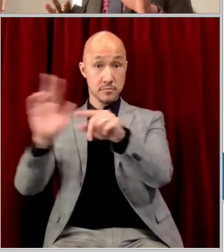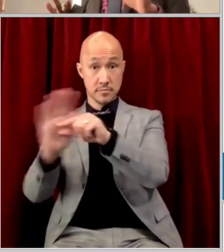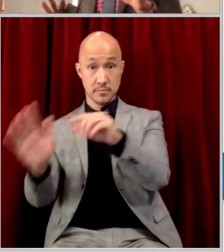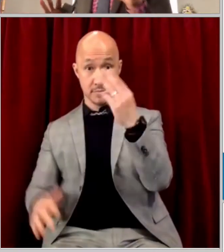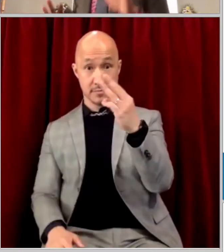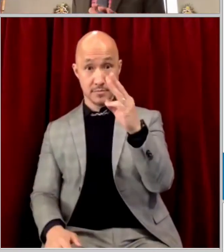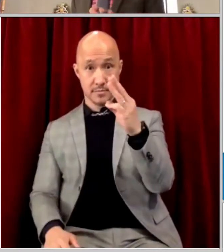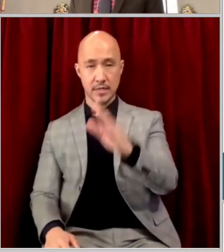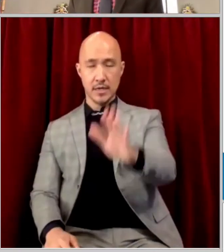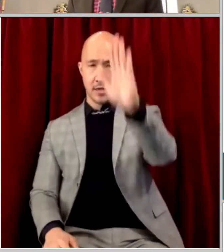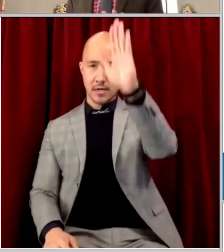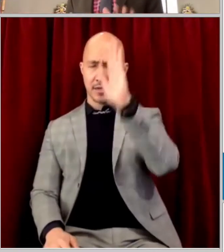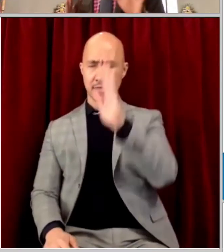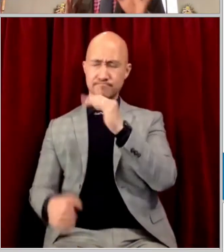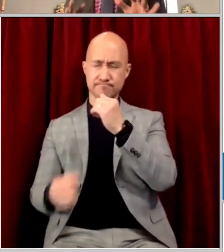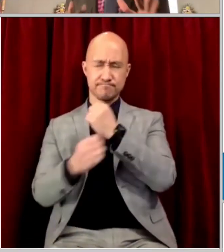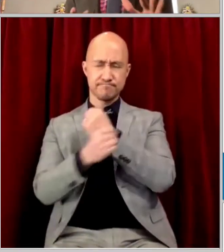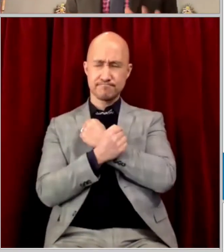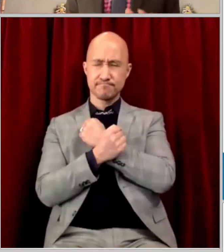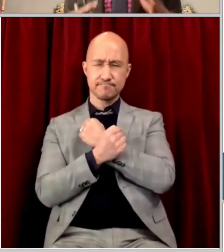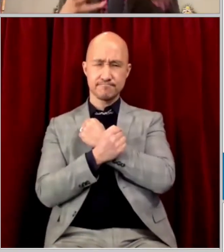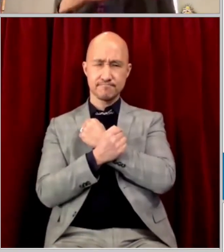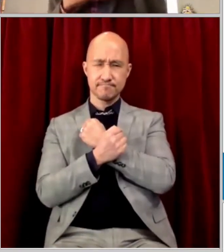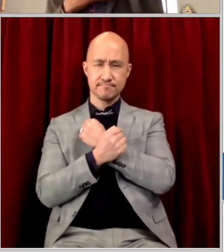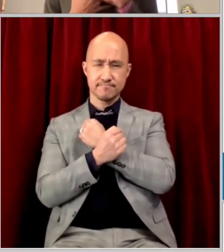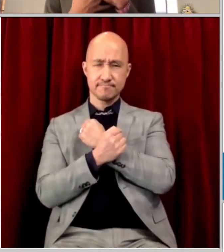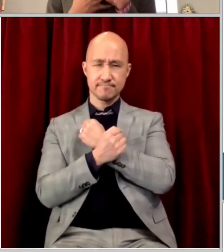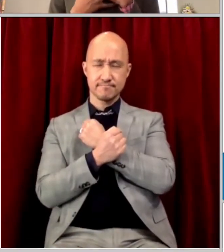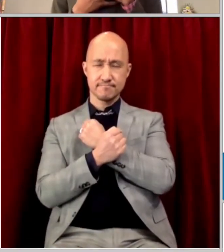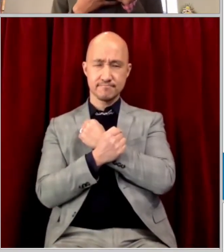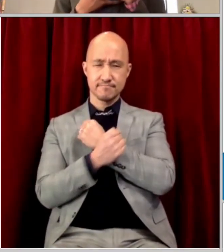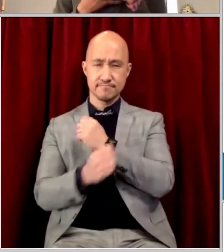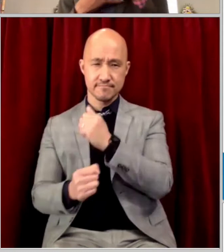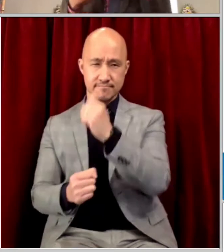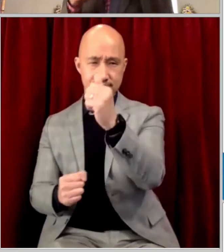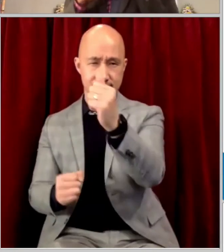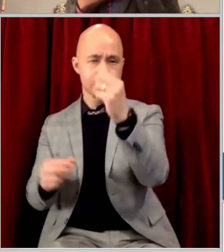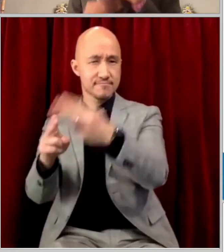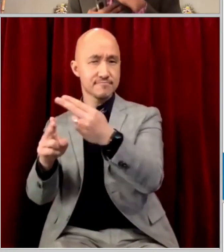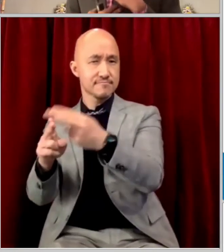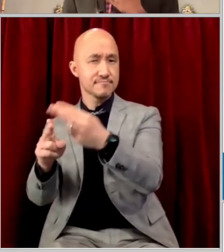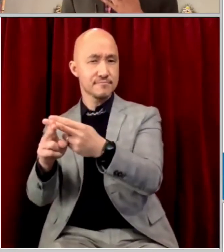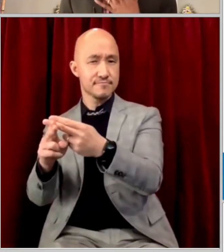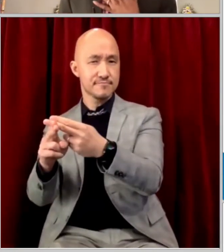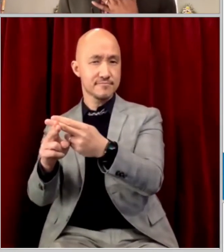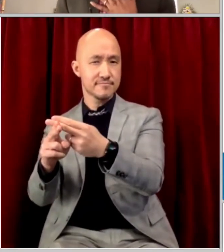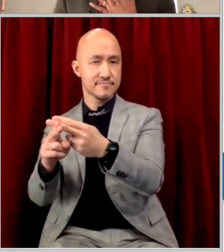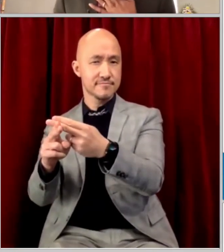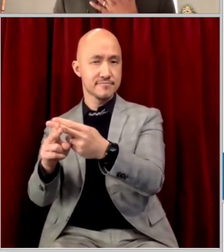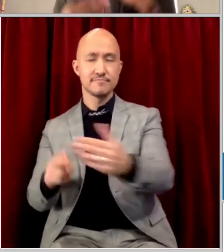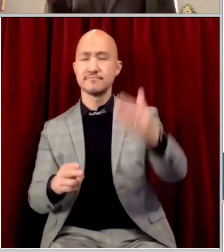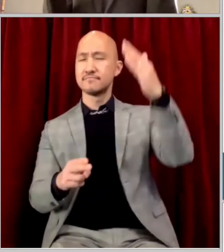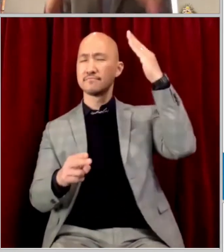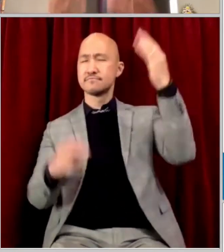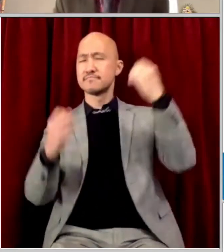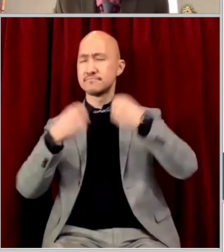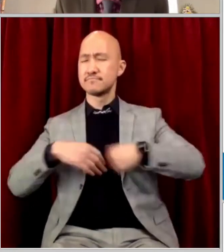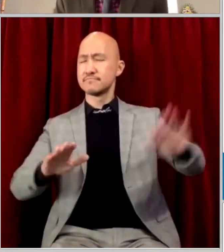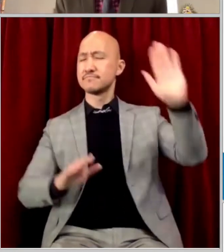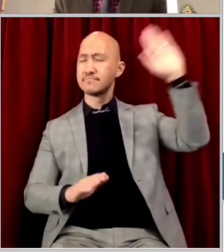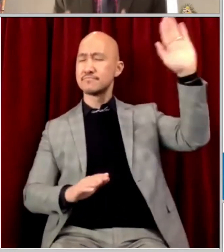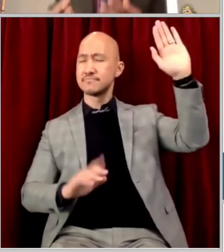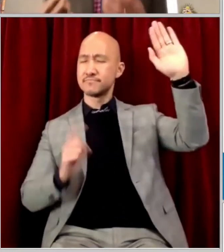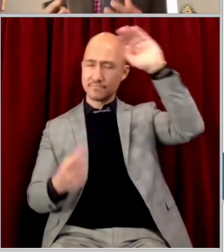a moment. Put your name there. For God so loved Rob that he gave his only begotten son, that if